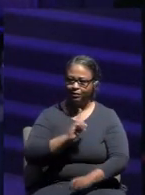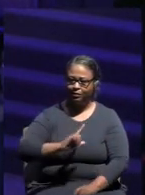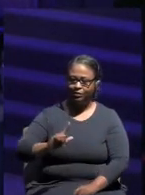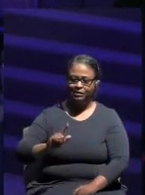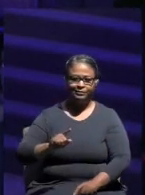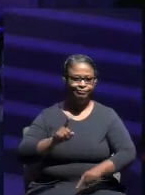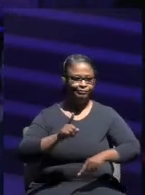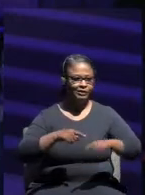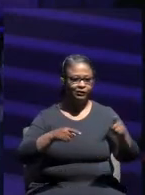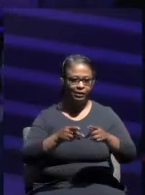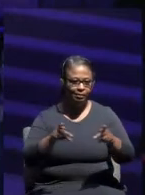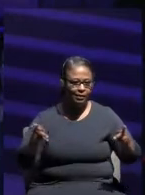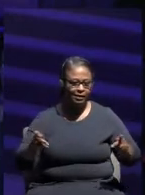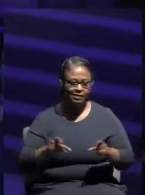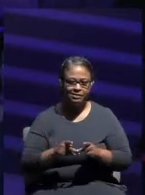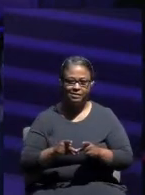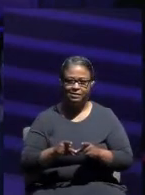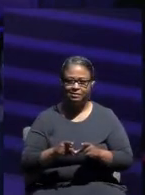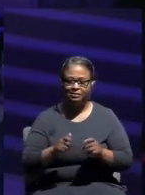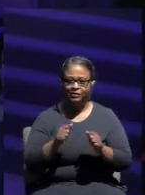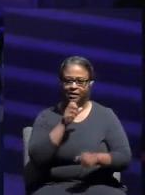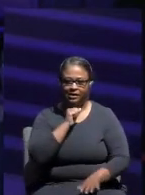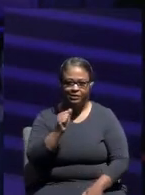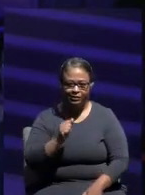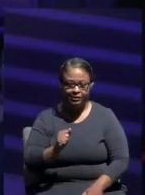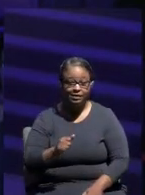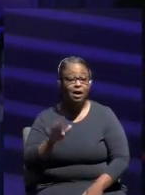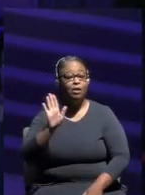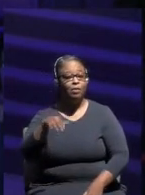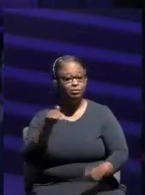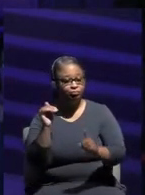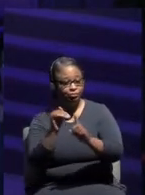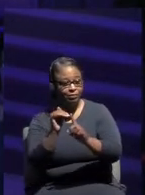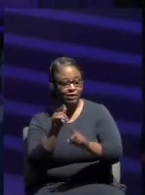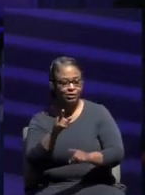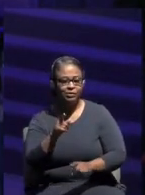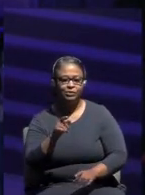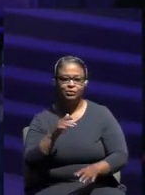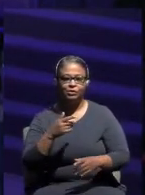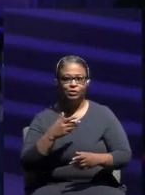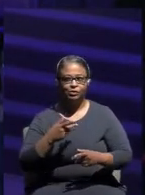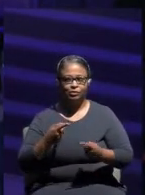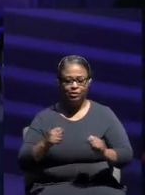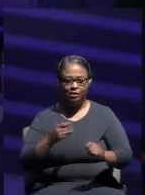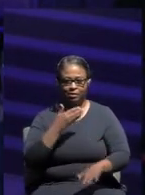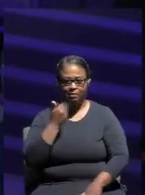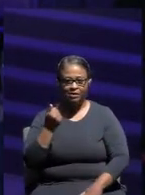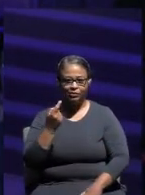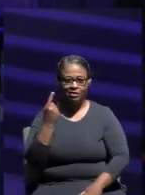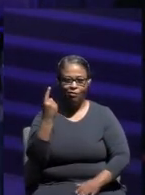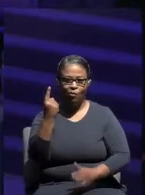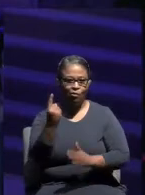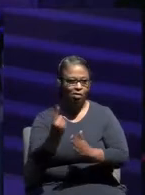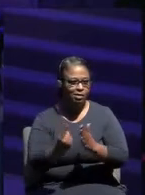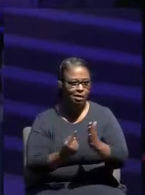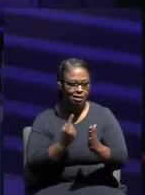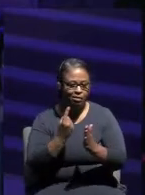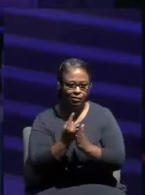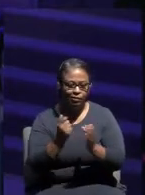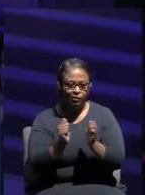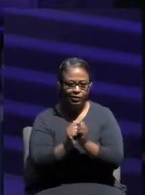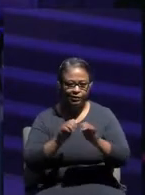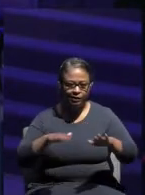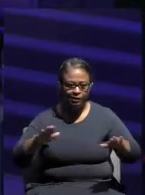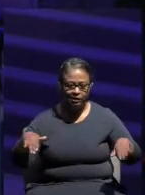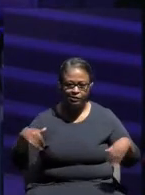age demographics in our congregation. I want to remind you that we're doing our best We only have an hour with your children, your